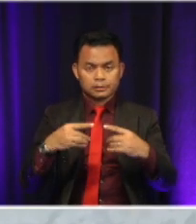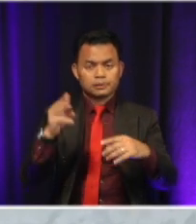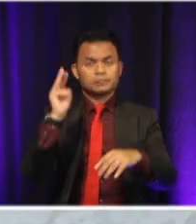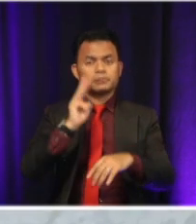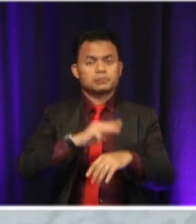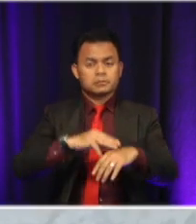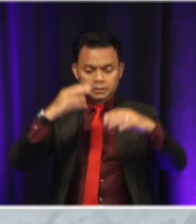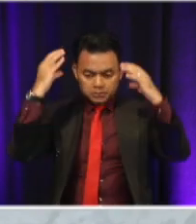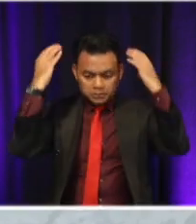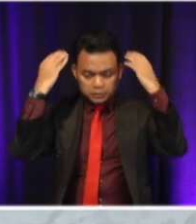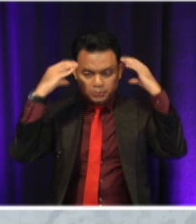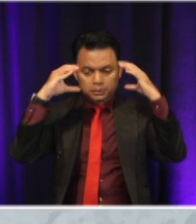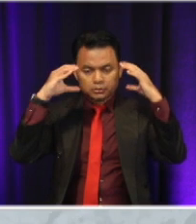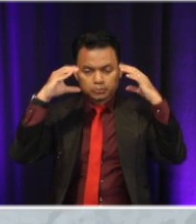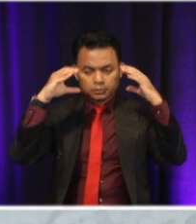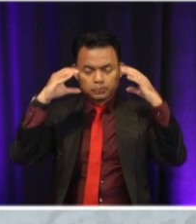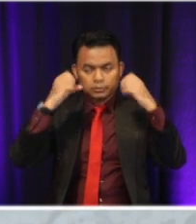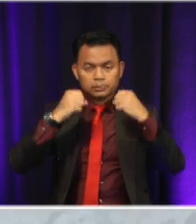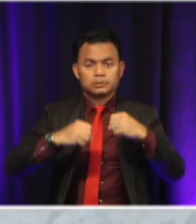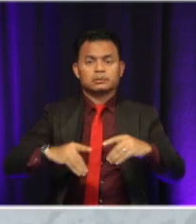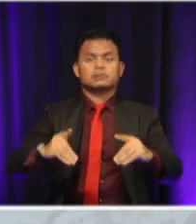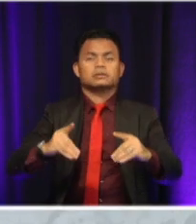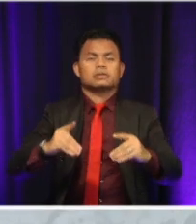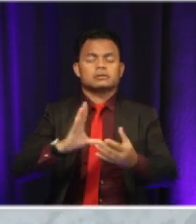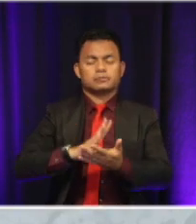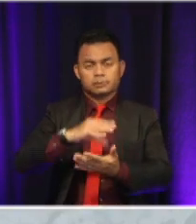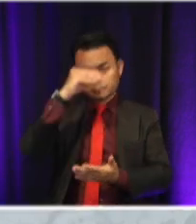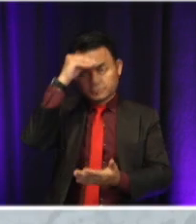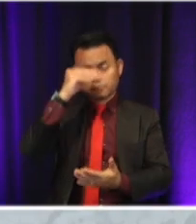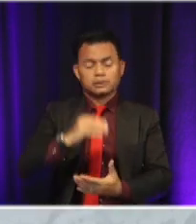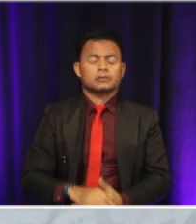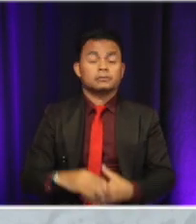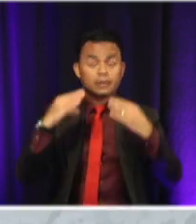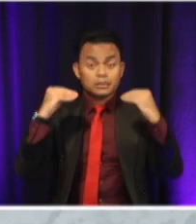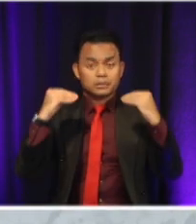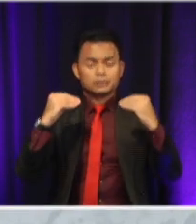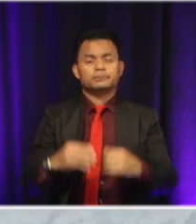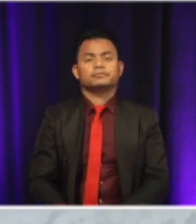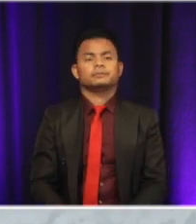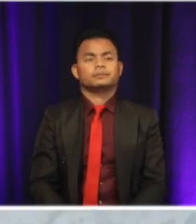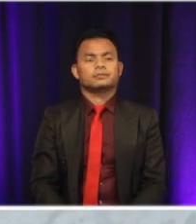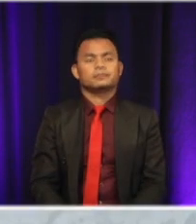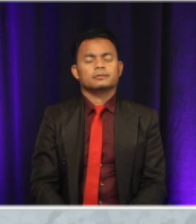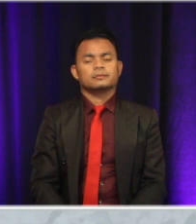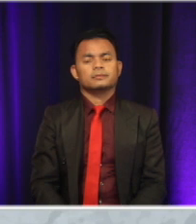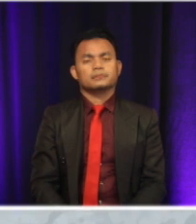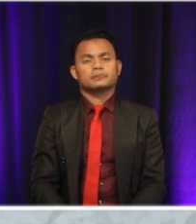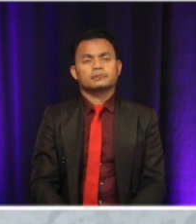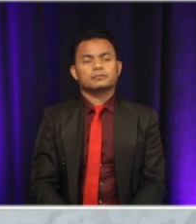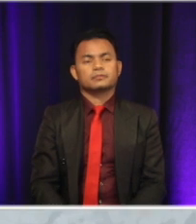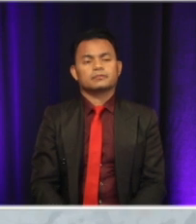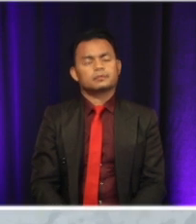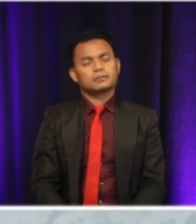He shouldn't be there anymore because his intelligence has tripled, and she's quite taken aback by his